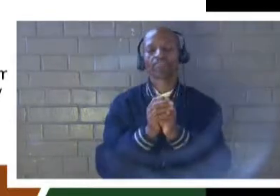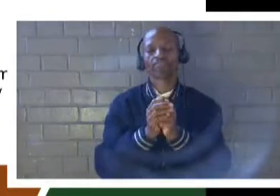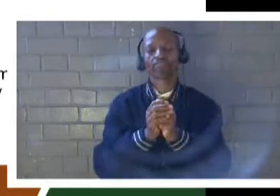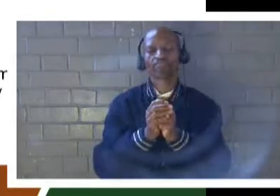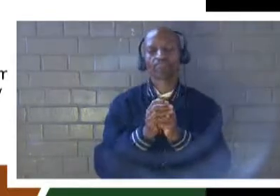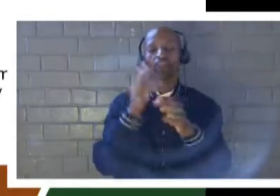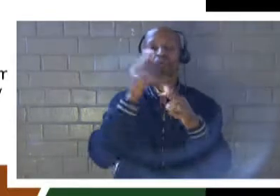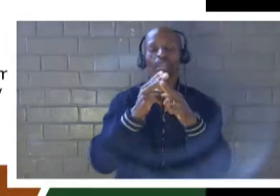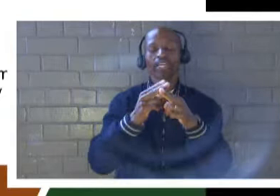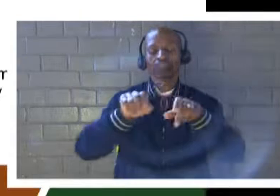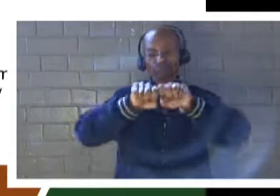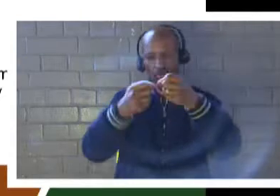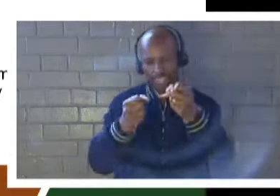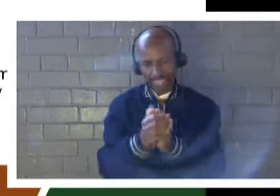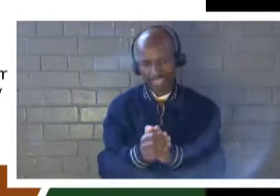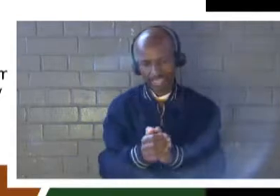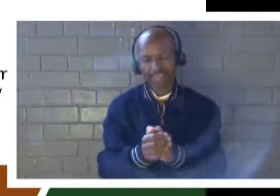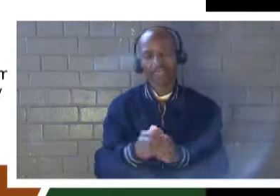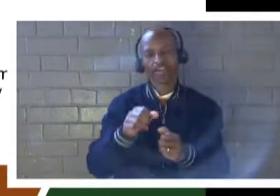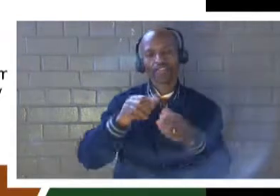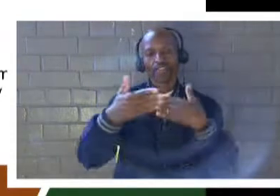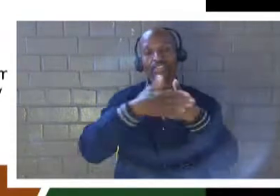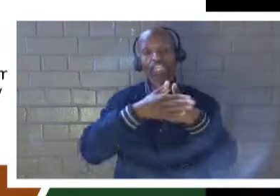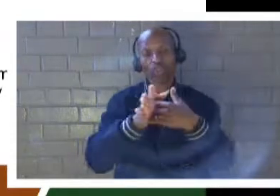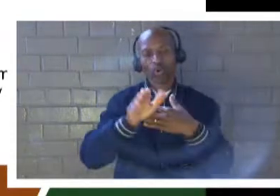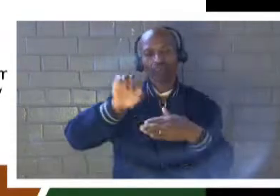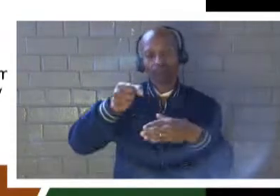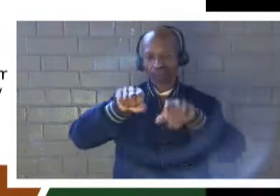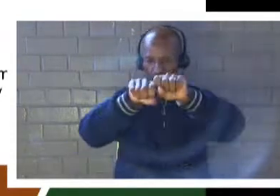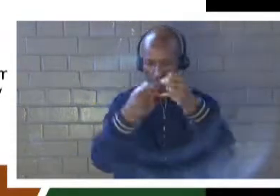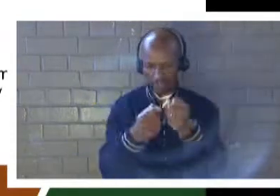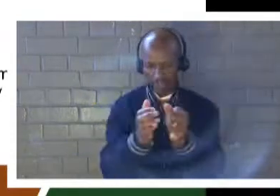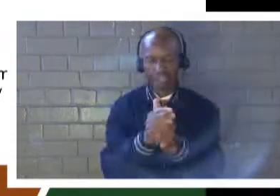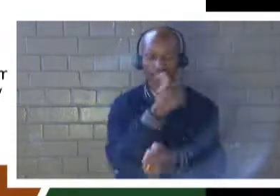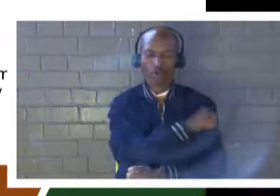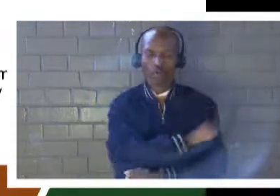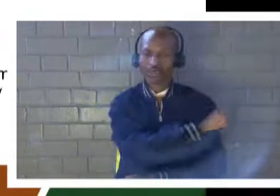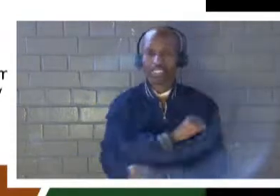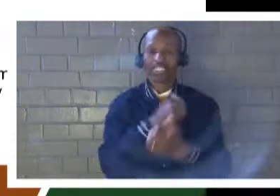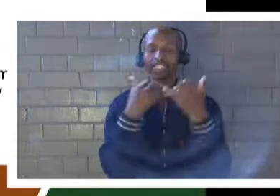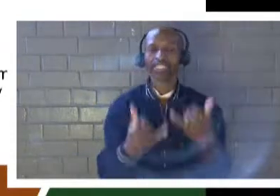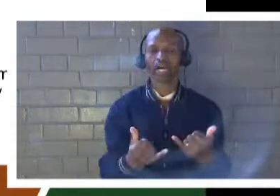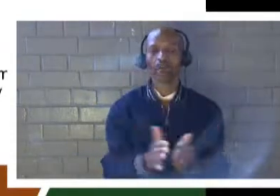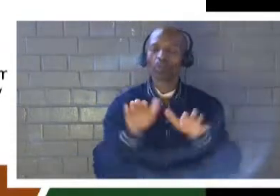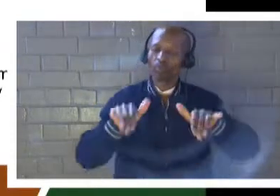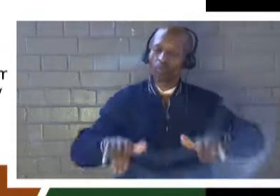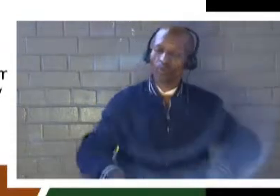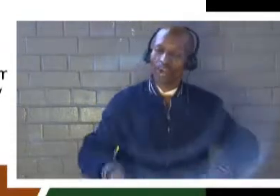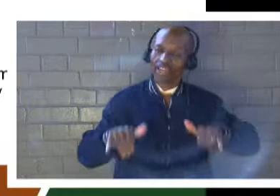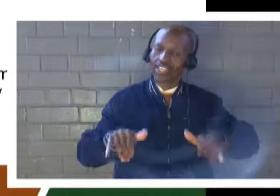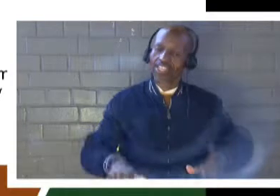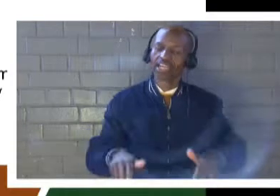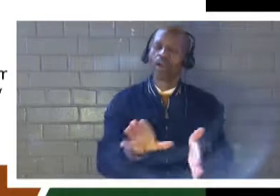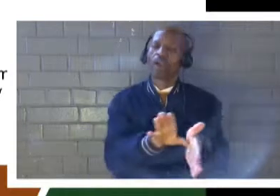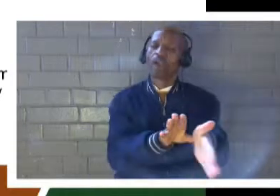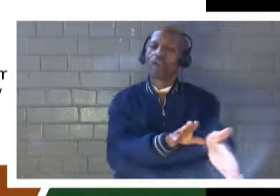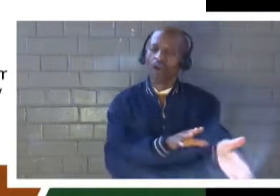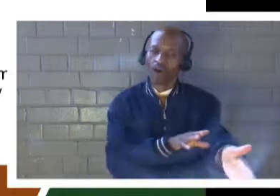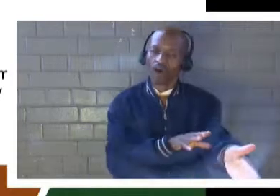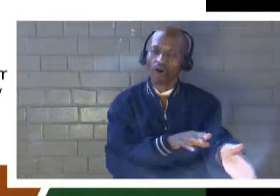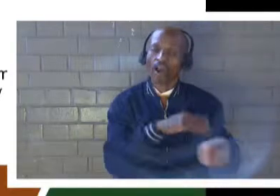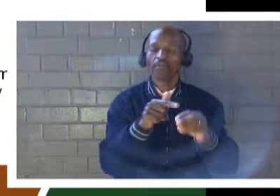toilets, broken door handles, etc. Meanwhile, the hospitals were awaiting